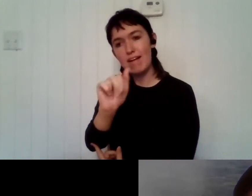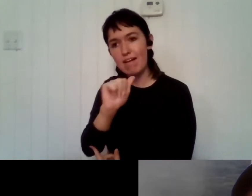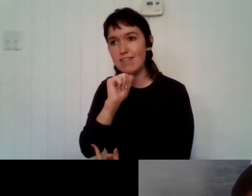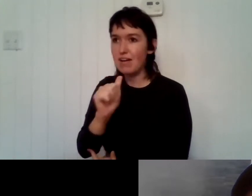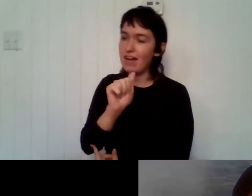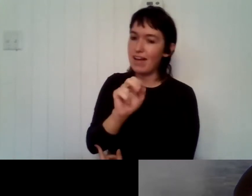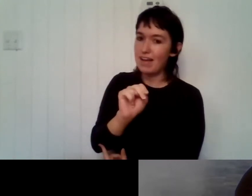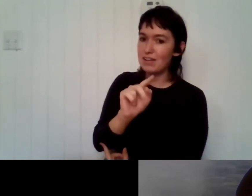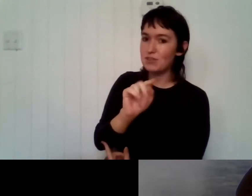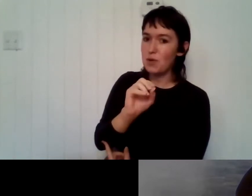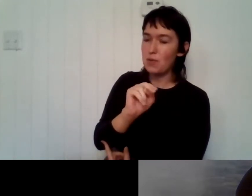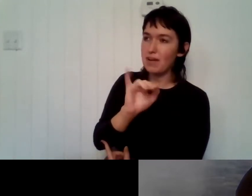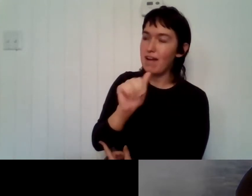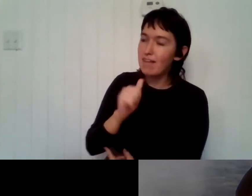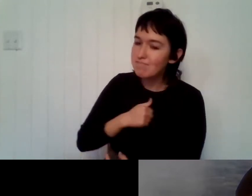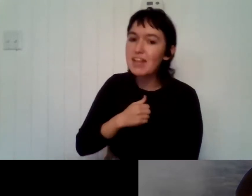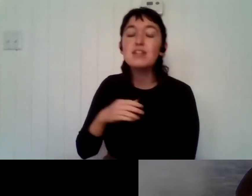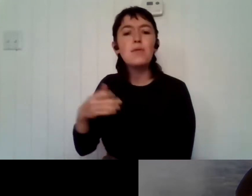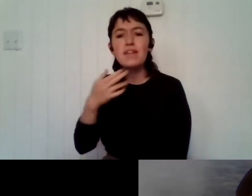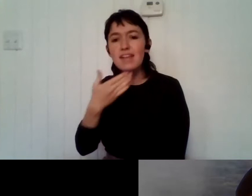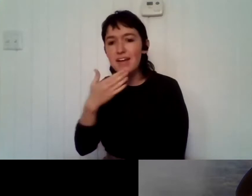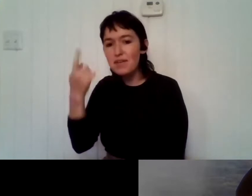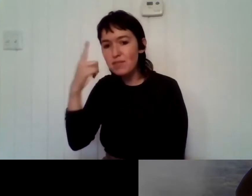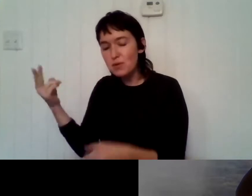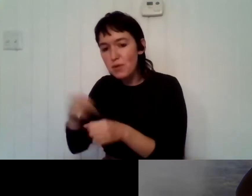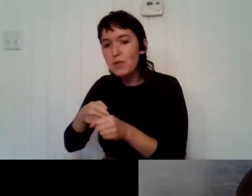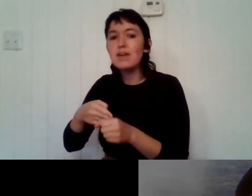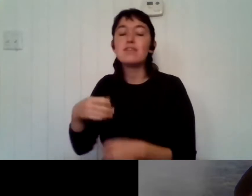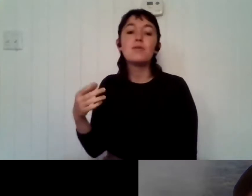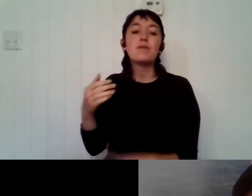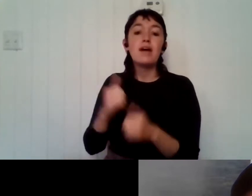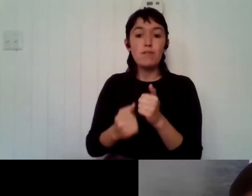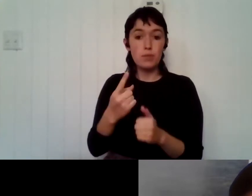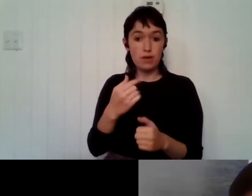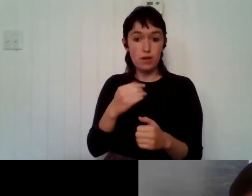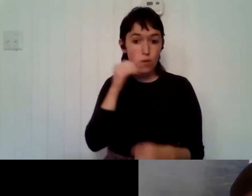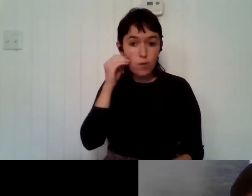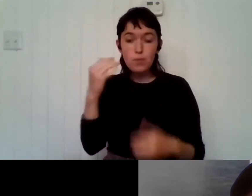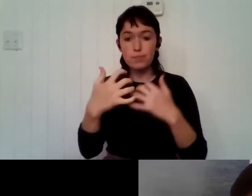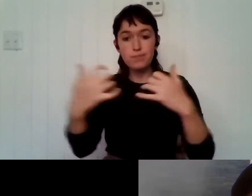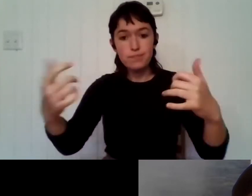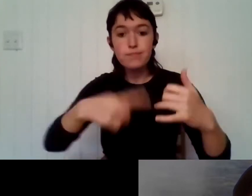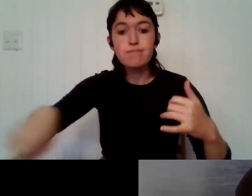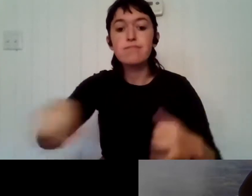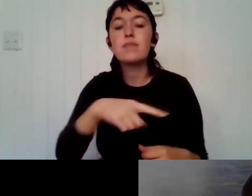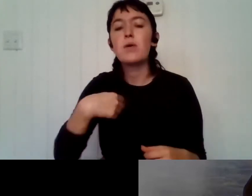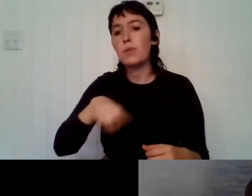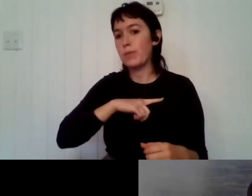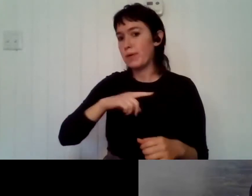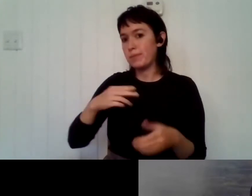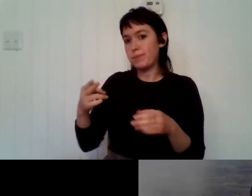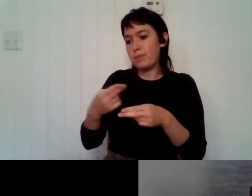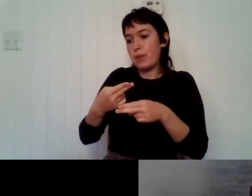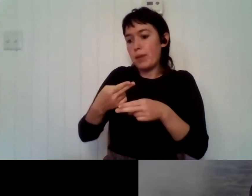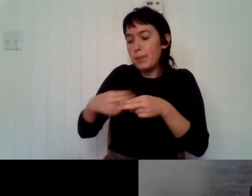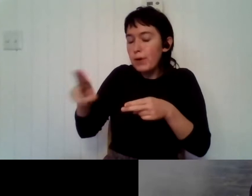Yeah, thank you for joining us. So would you like to, for everyone at home, we're going to be doing a brief introduction of Antonina, and then it's really